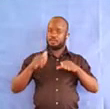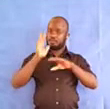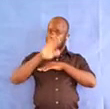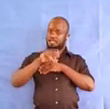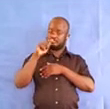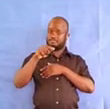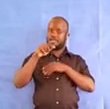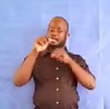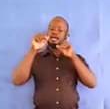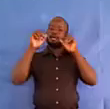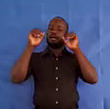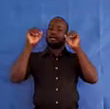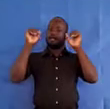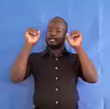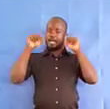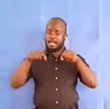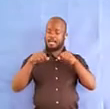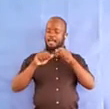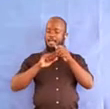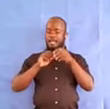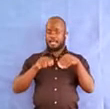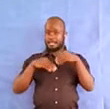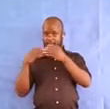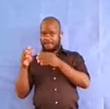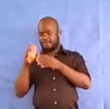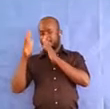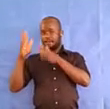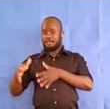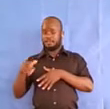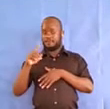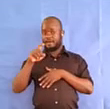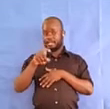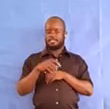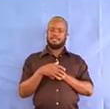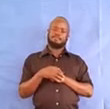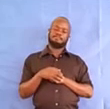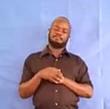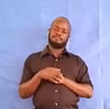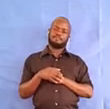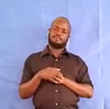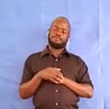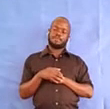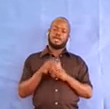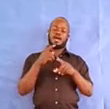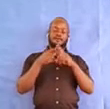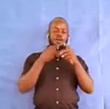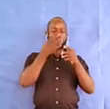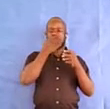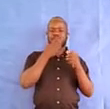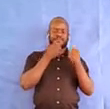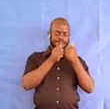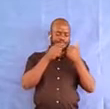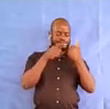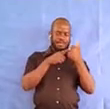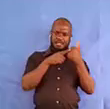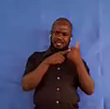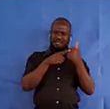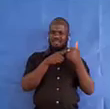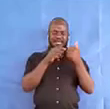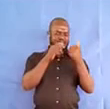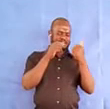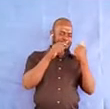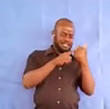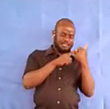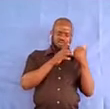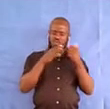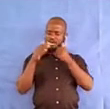generally symptom-free, a person in this stage can still pass the virus on to others. From about